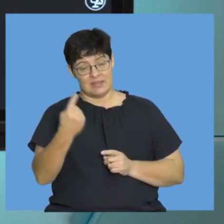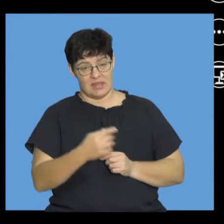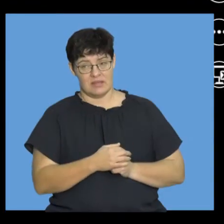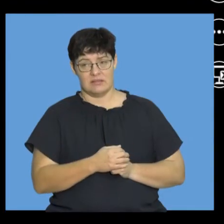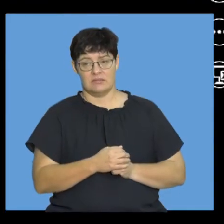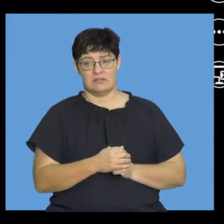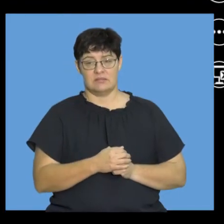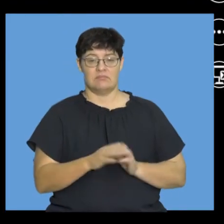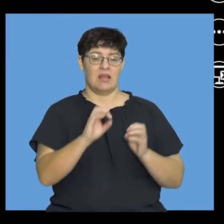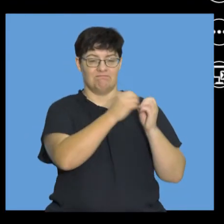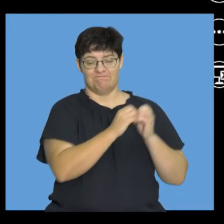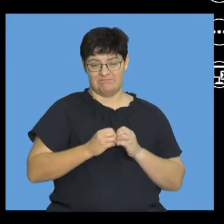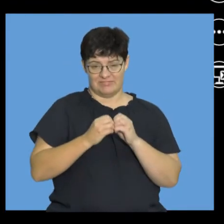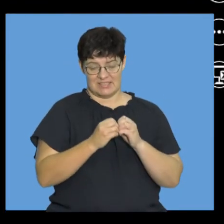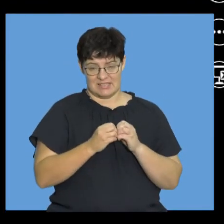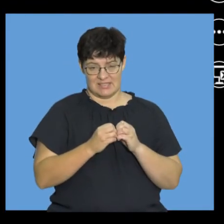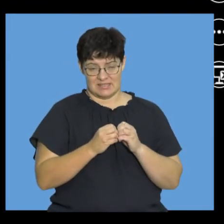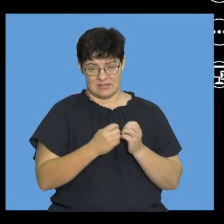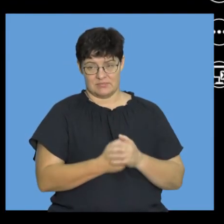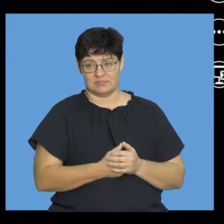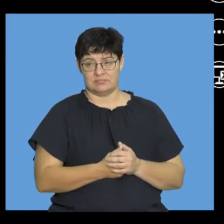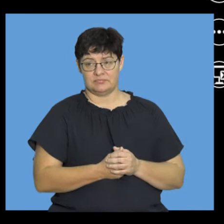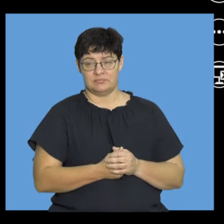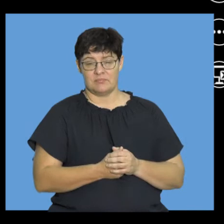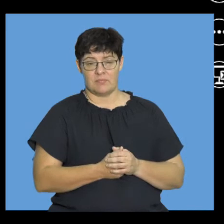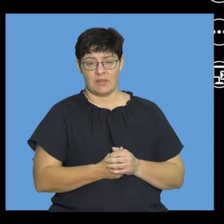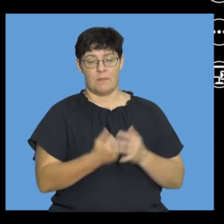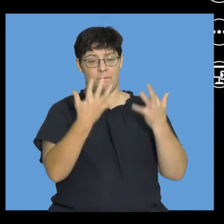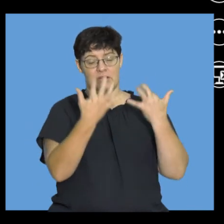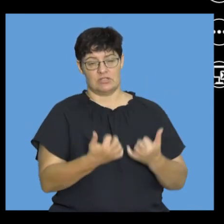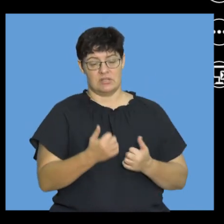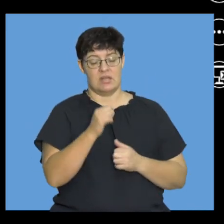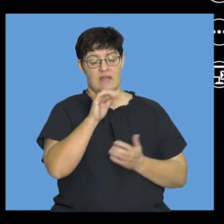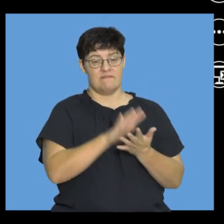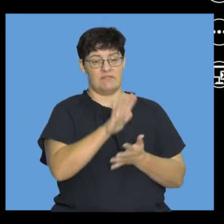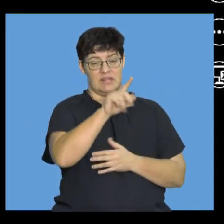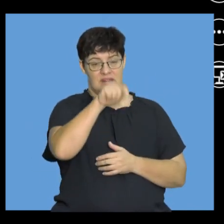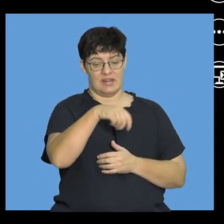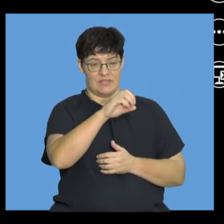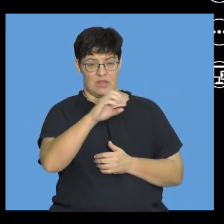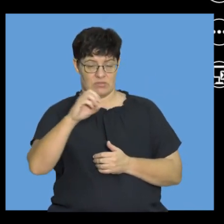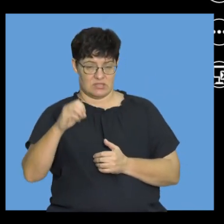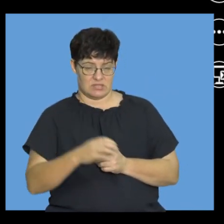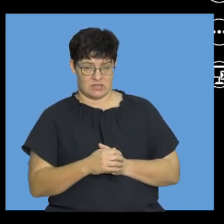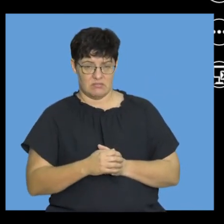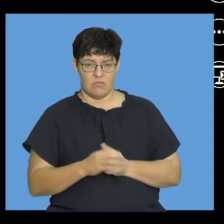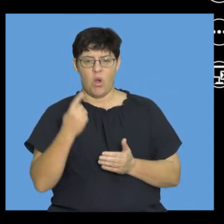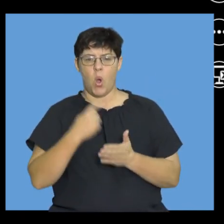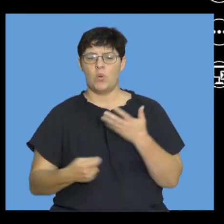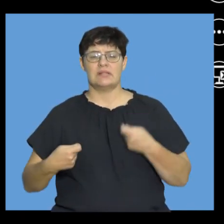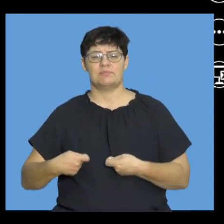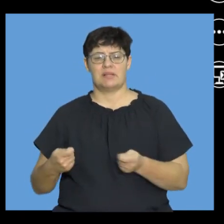think of is repairs, right? We've budgeted 15,000 for repairs. We've only